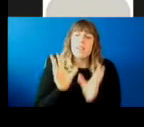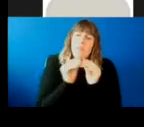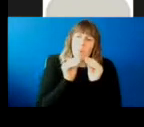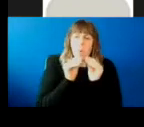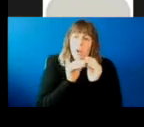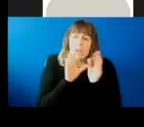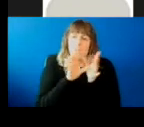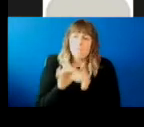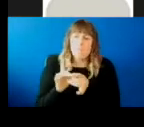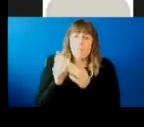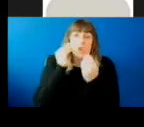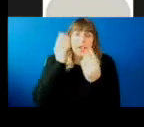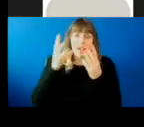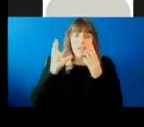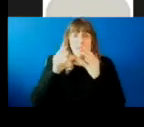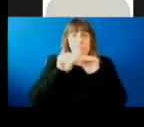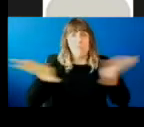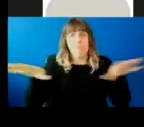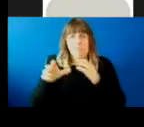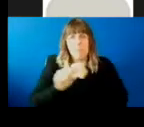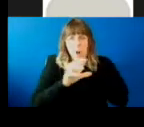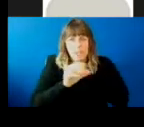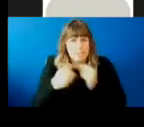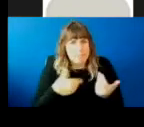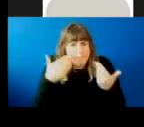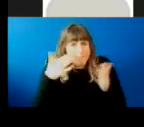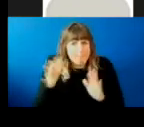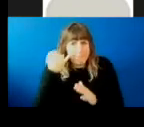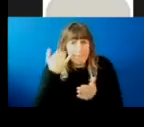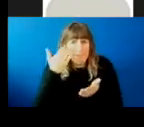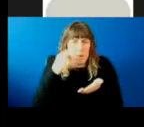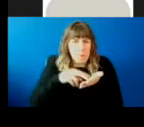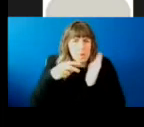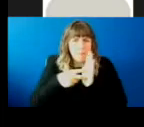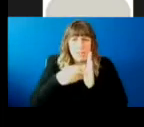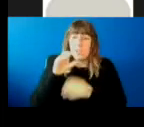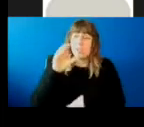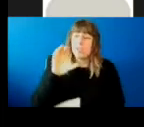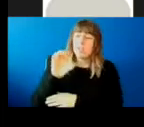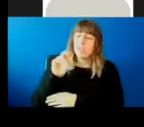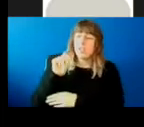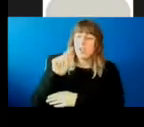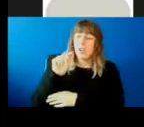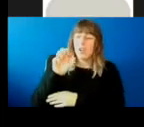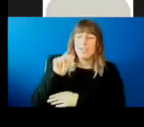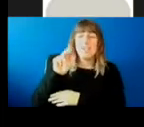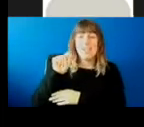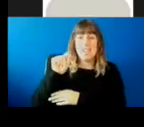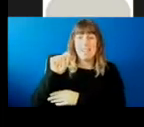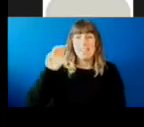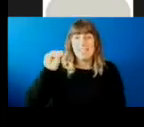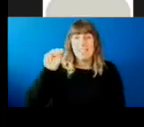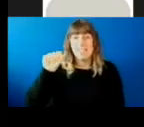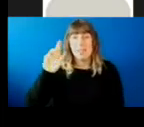content marketing. So I don't know if any of you are familiar with that terminology, but content marketing is essentially